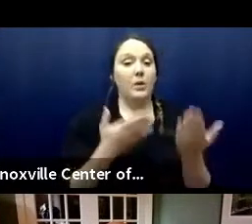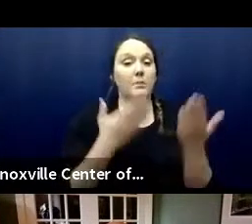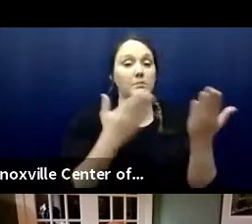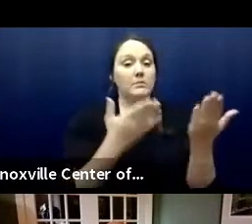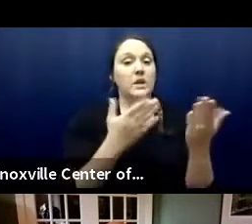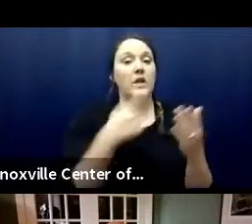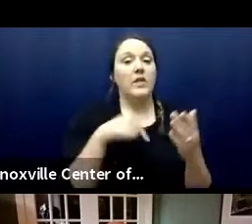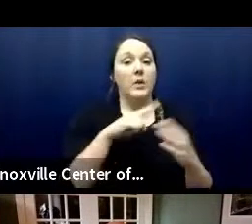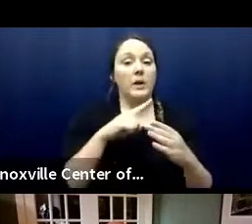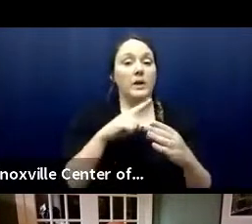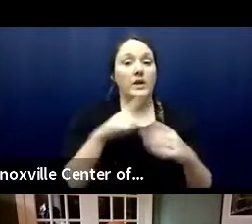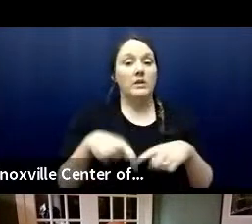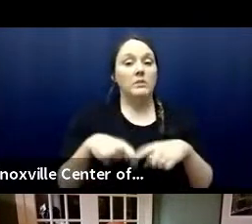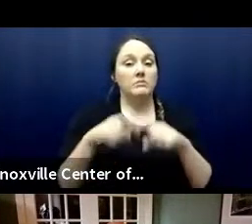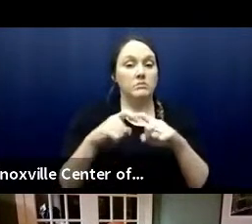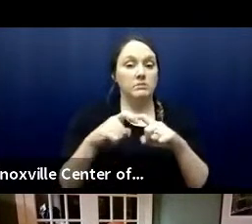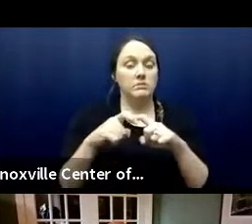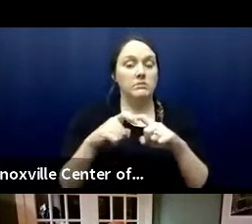we table